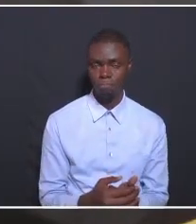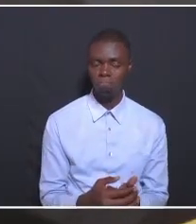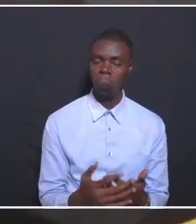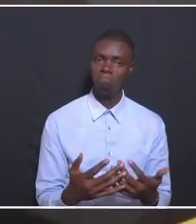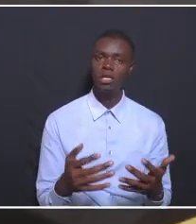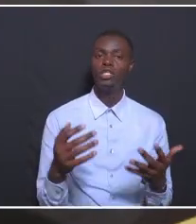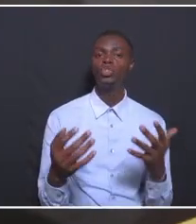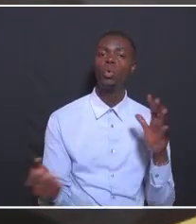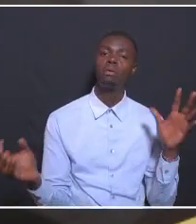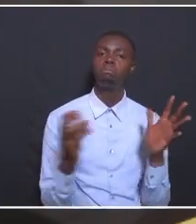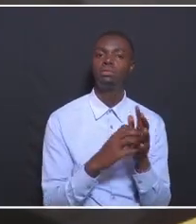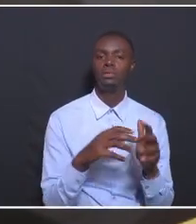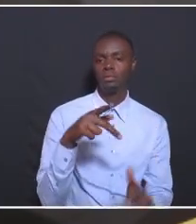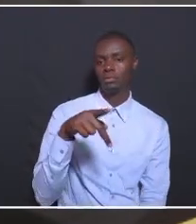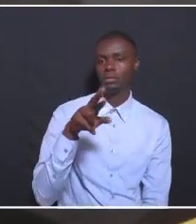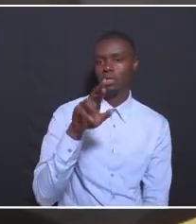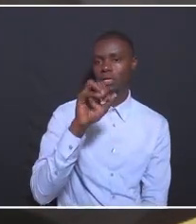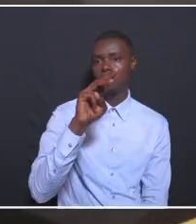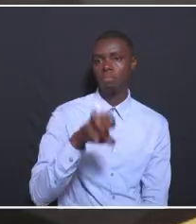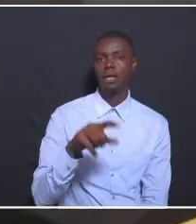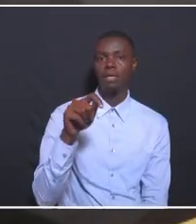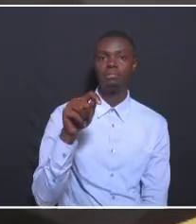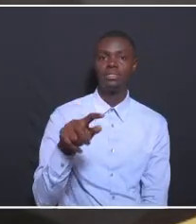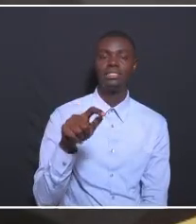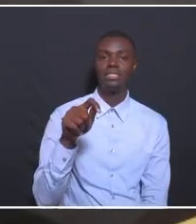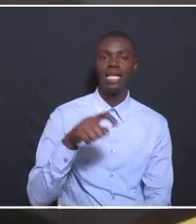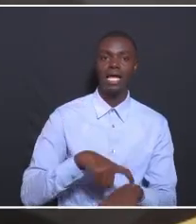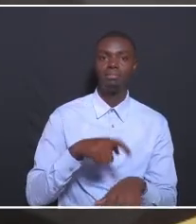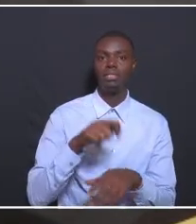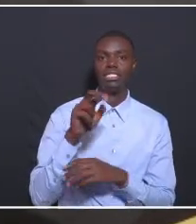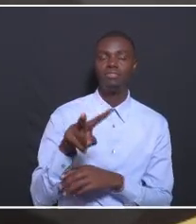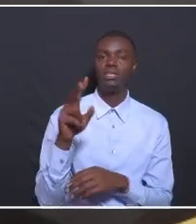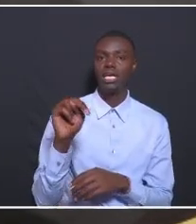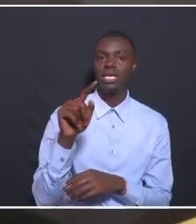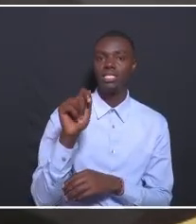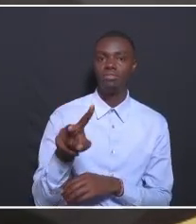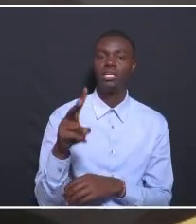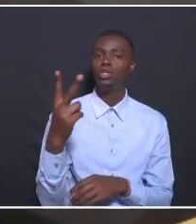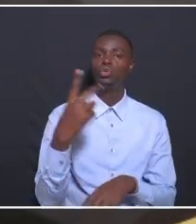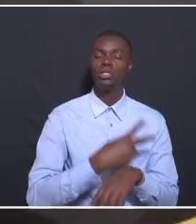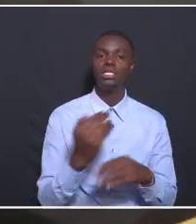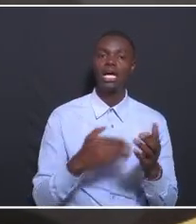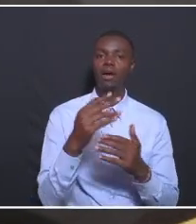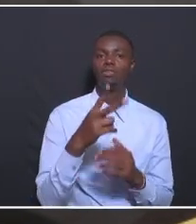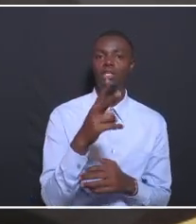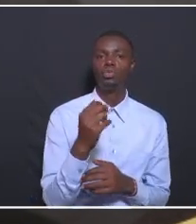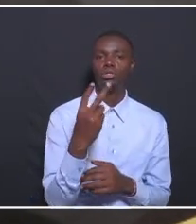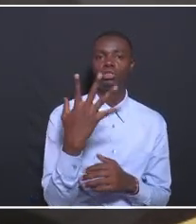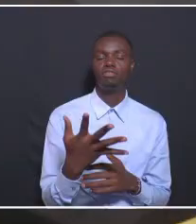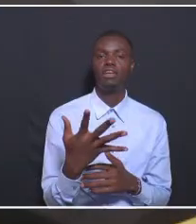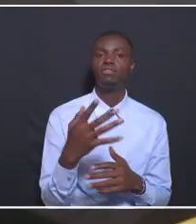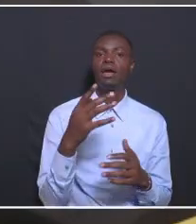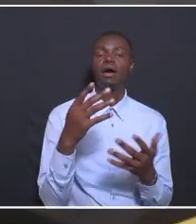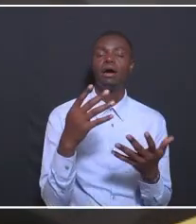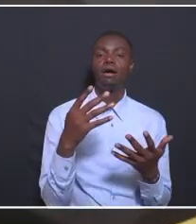we released it on Primetime TV, NTV, 2 days after the 2025 finance bill